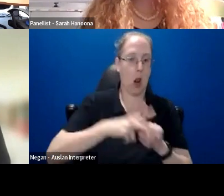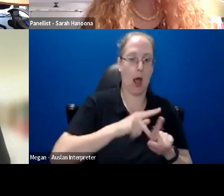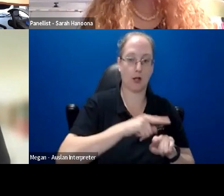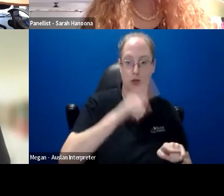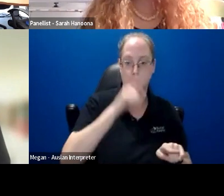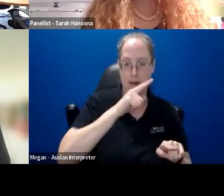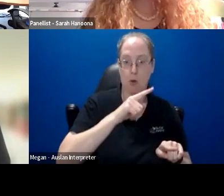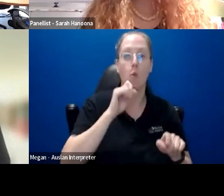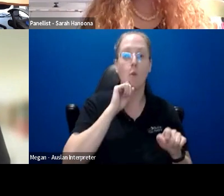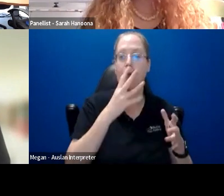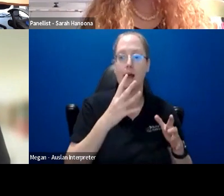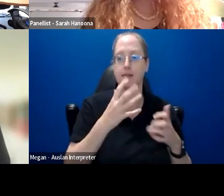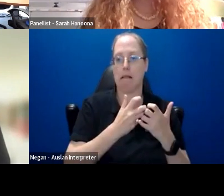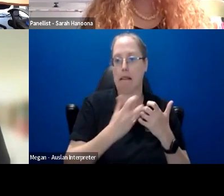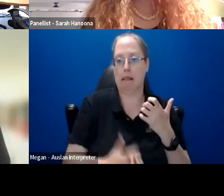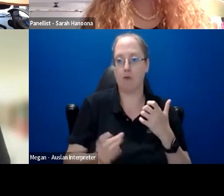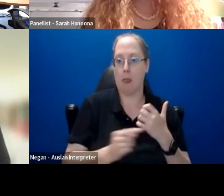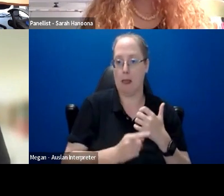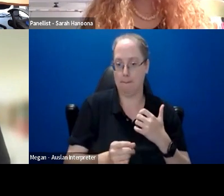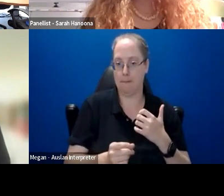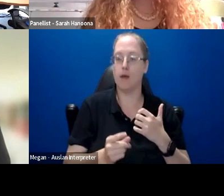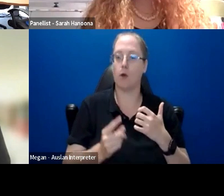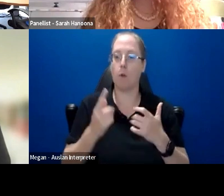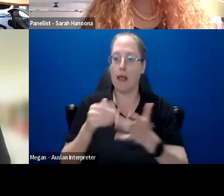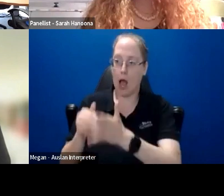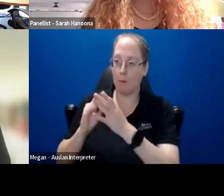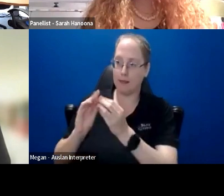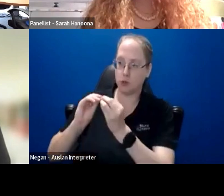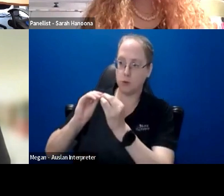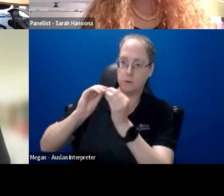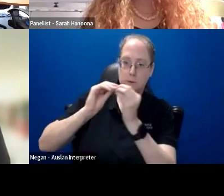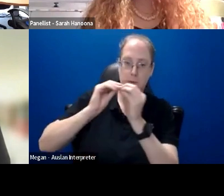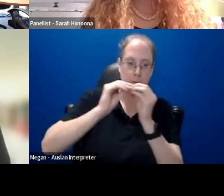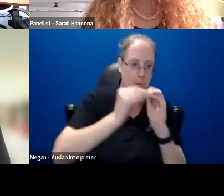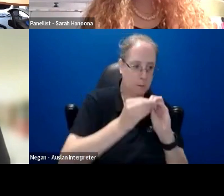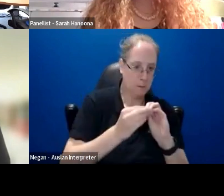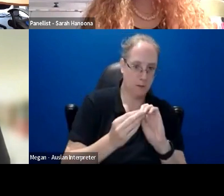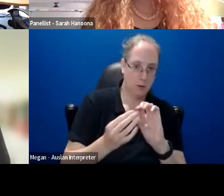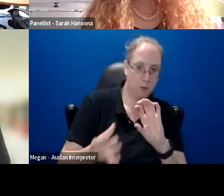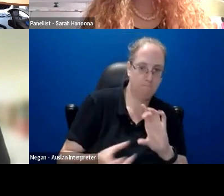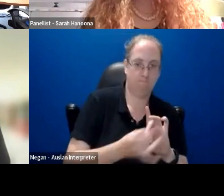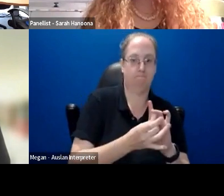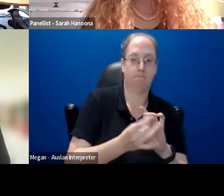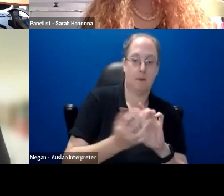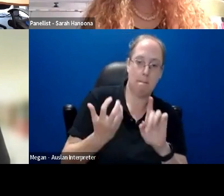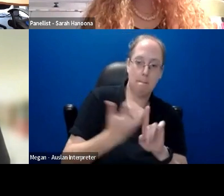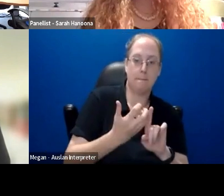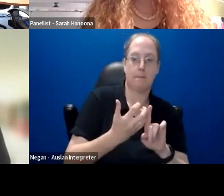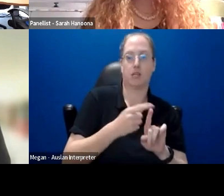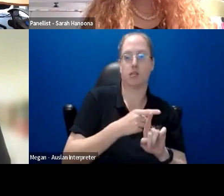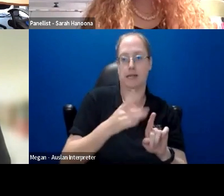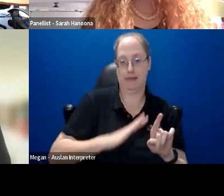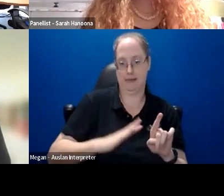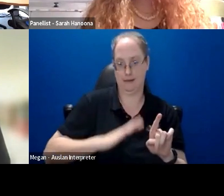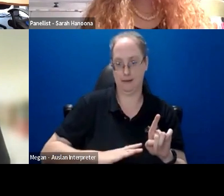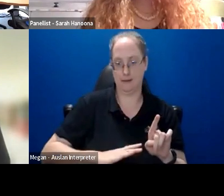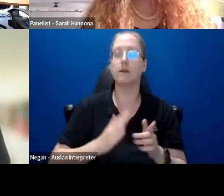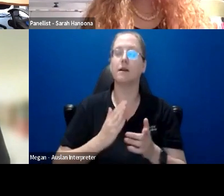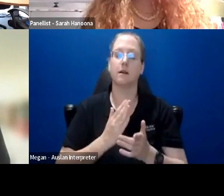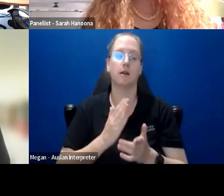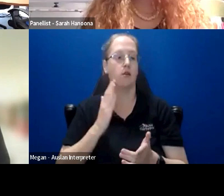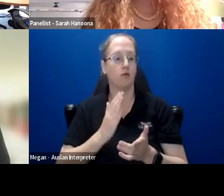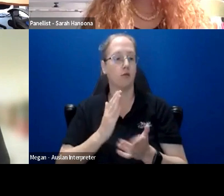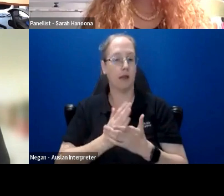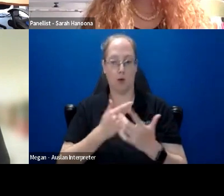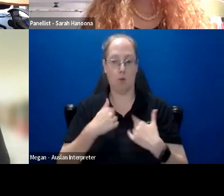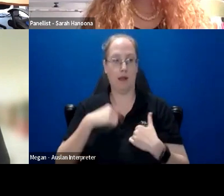mark, that we can find ways to partner and really capitalise on the different things that we can bring, that then